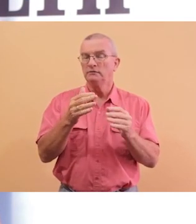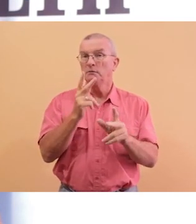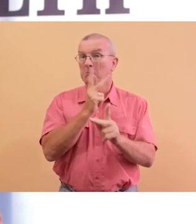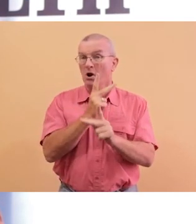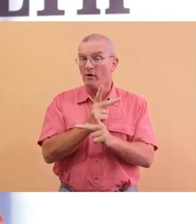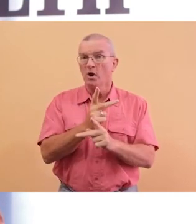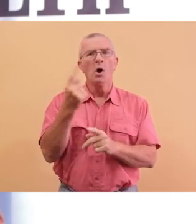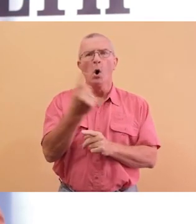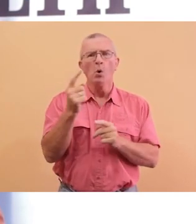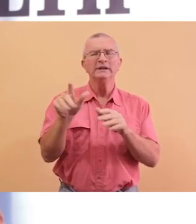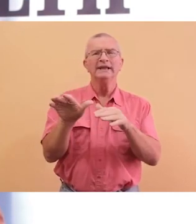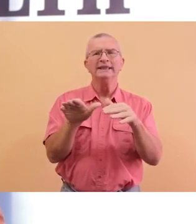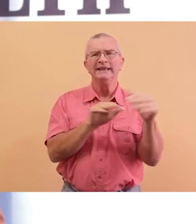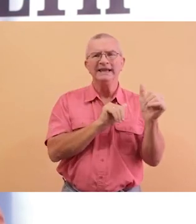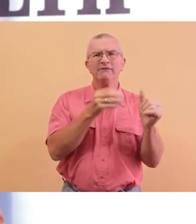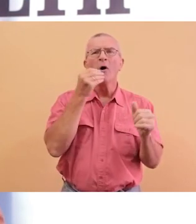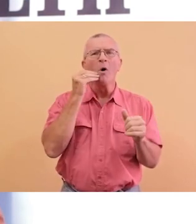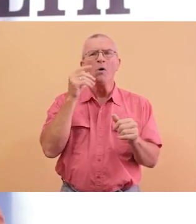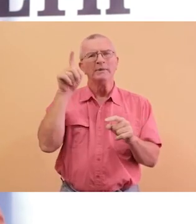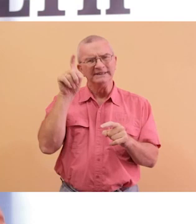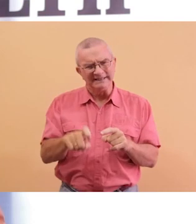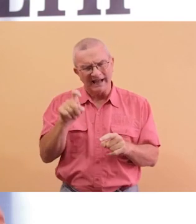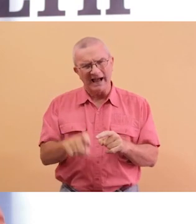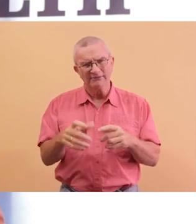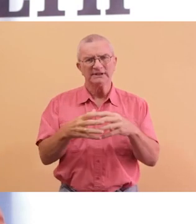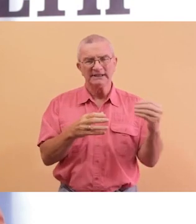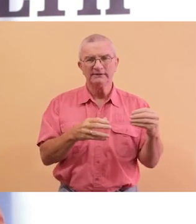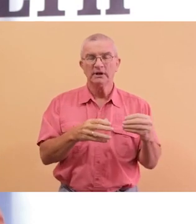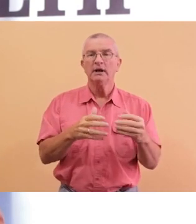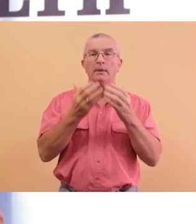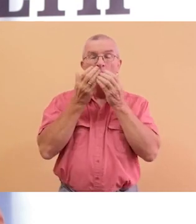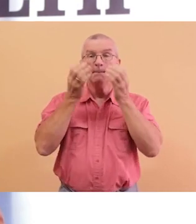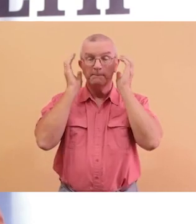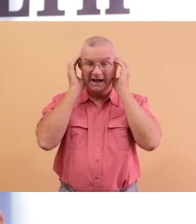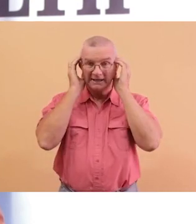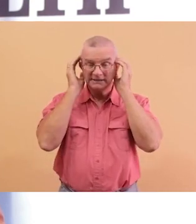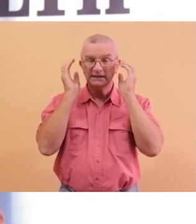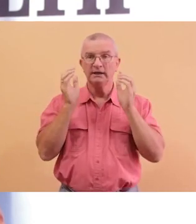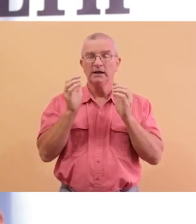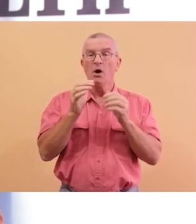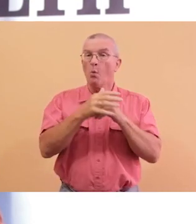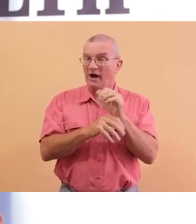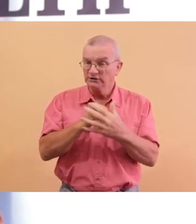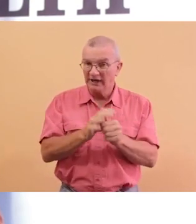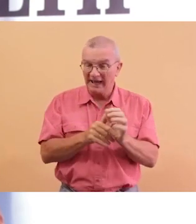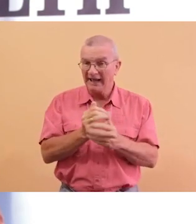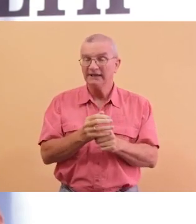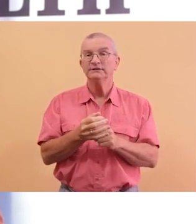Only leave home if there is an urgent need. Wearing a mask in public, washing